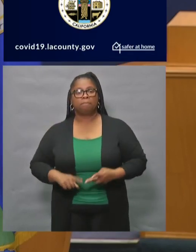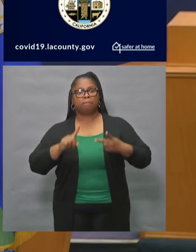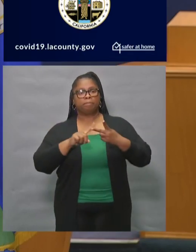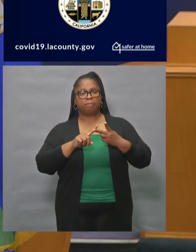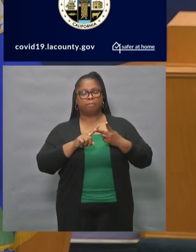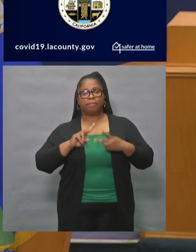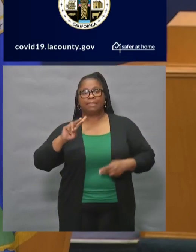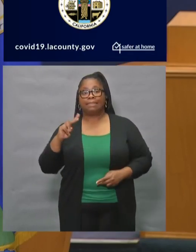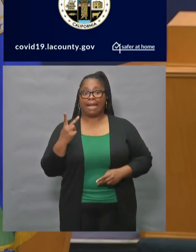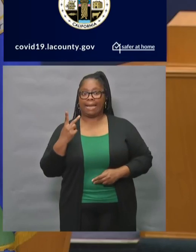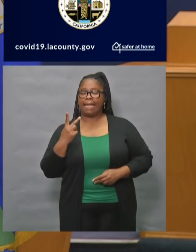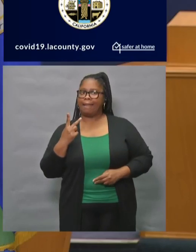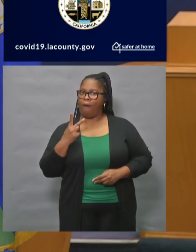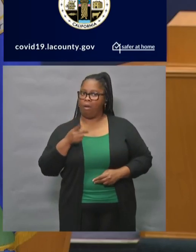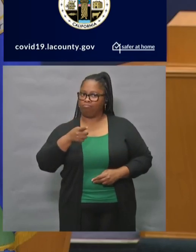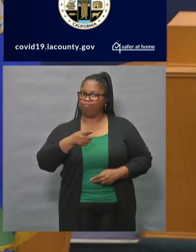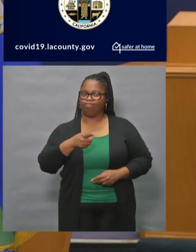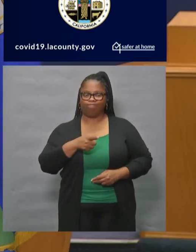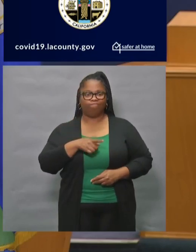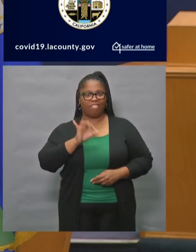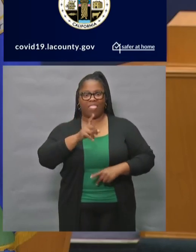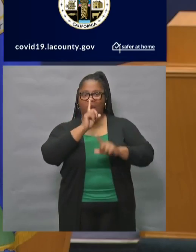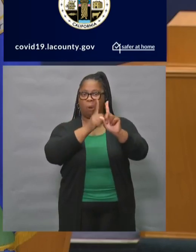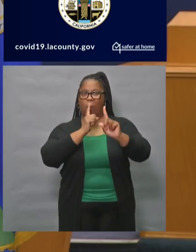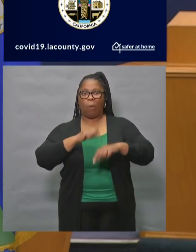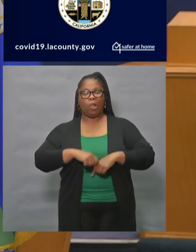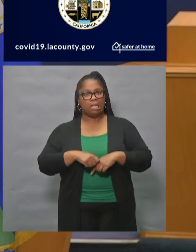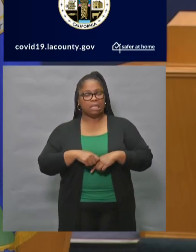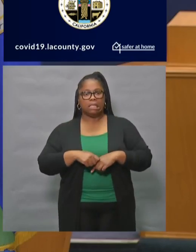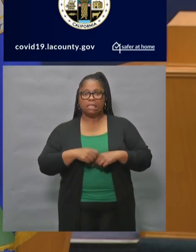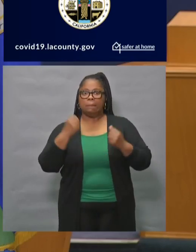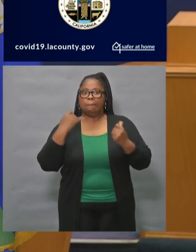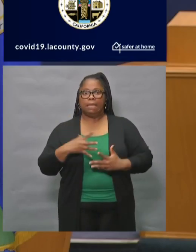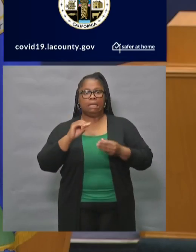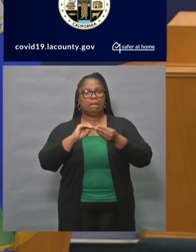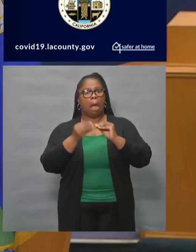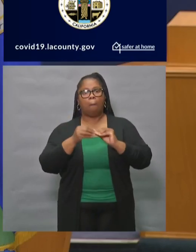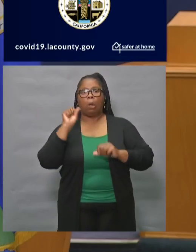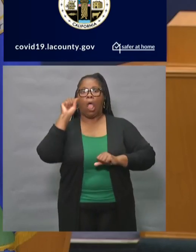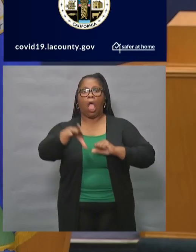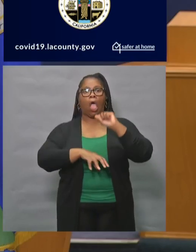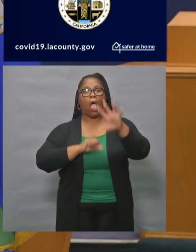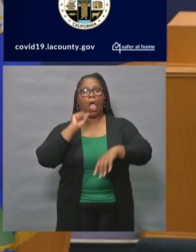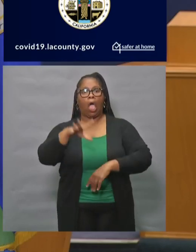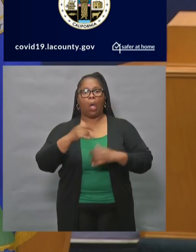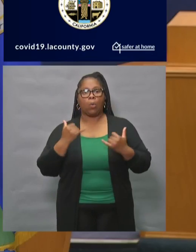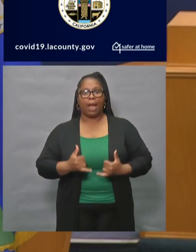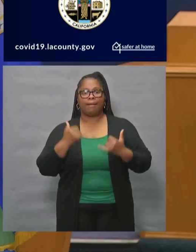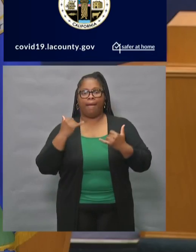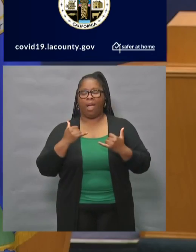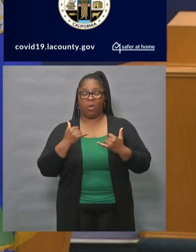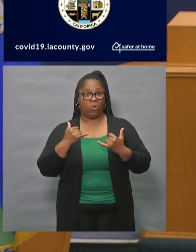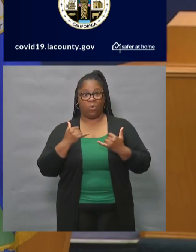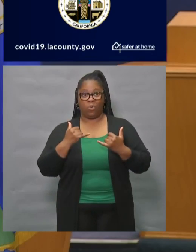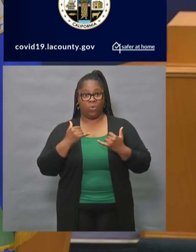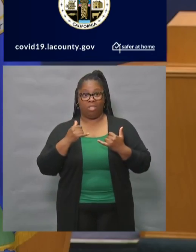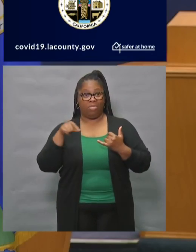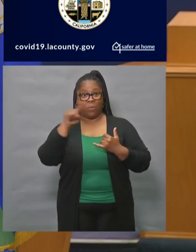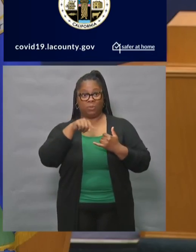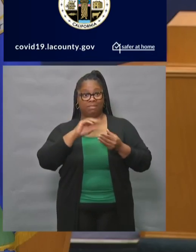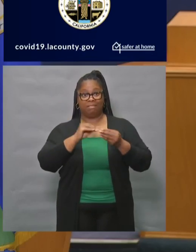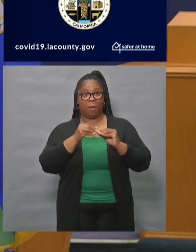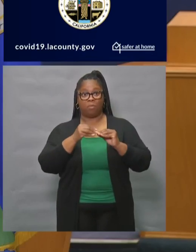also very timely, the goal. There's a lot of numbers that are being thrown out there right now, and I don't think they've all landed in one place. People have